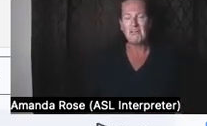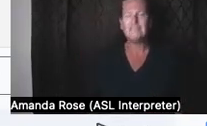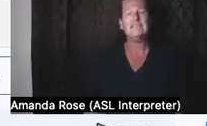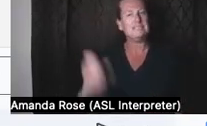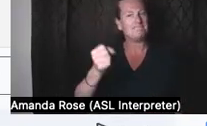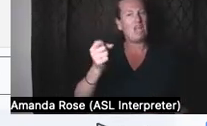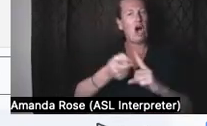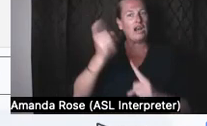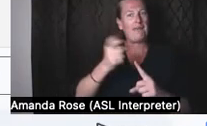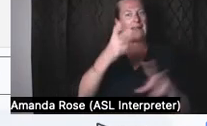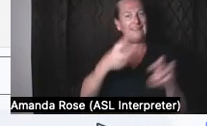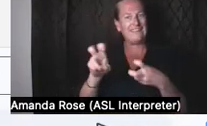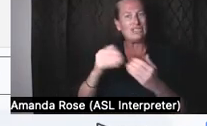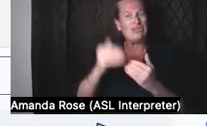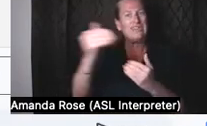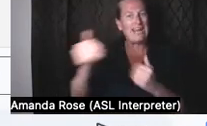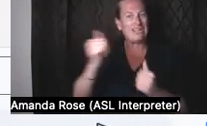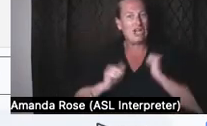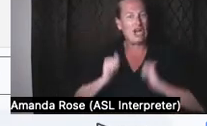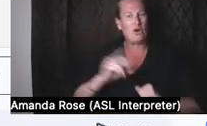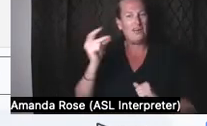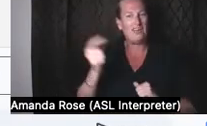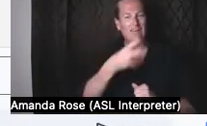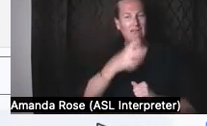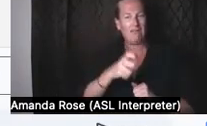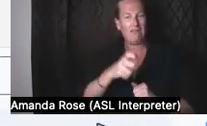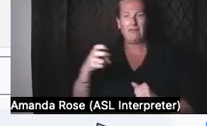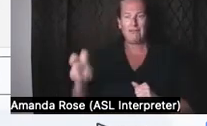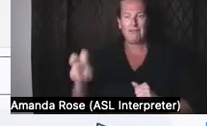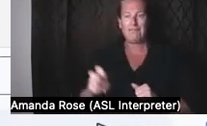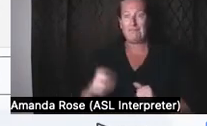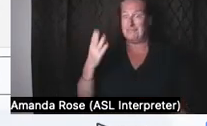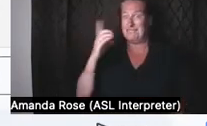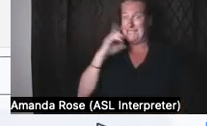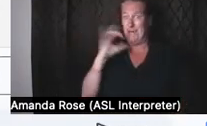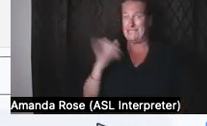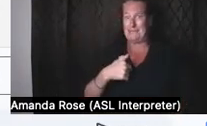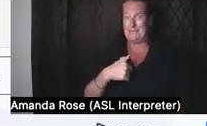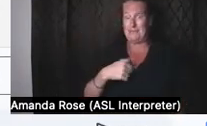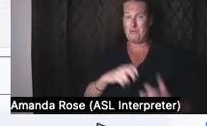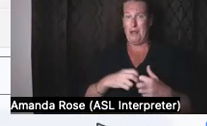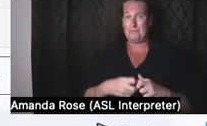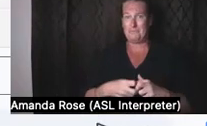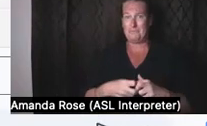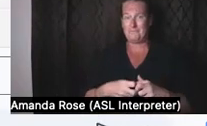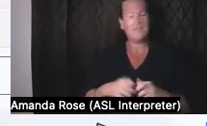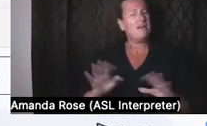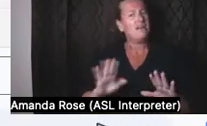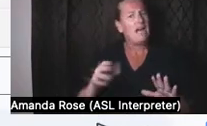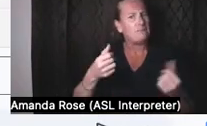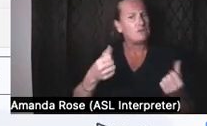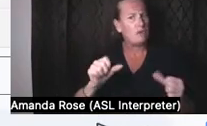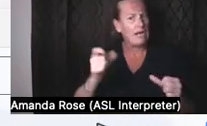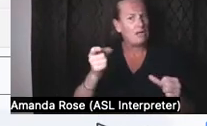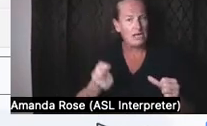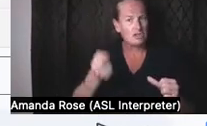into the next episode. 5 minutes. It sounds like it's a me problem. No. I'm trying to understand. Yeah. I kind of have that